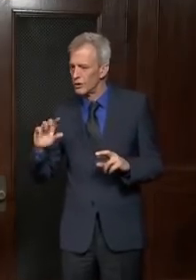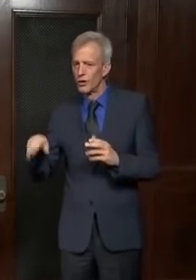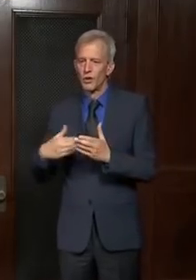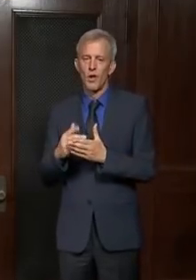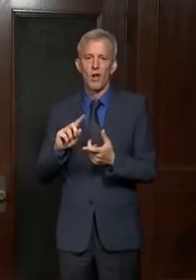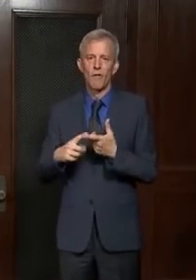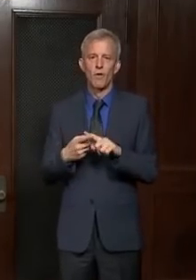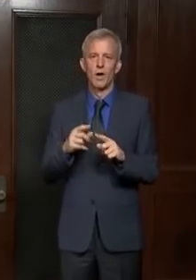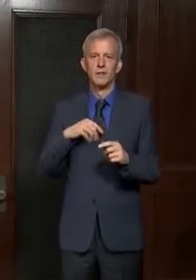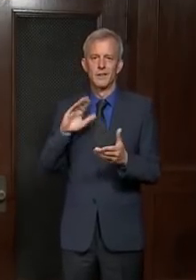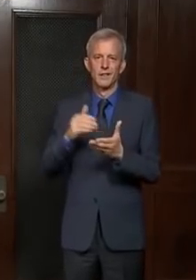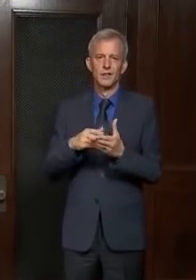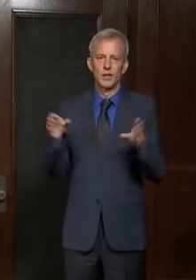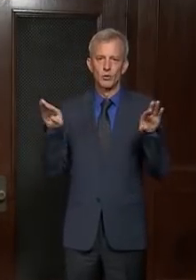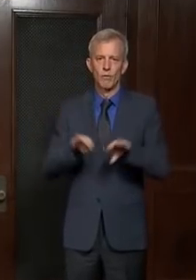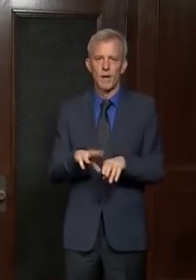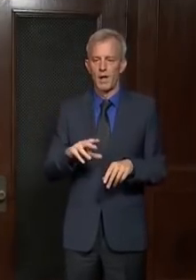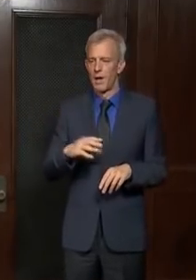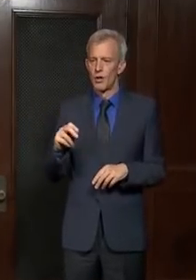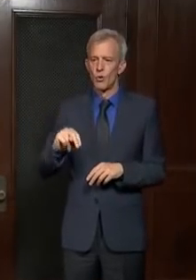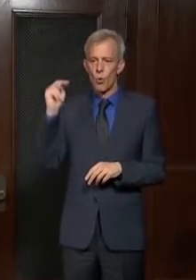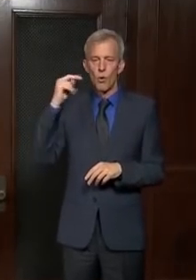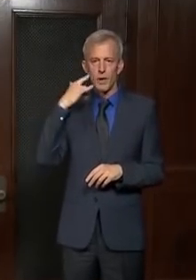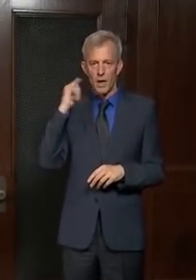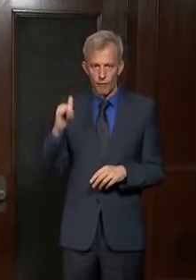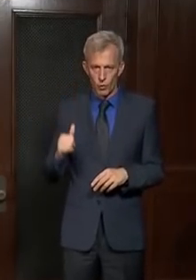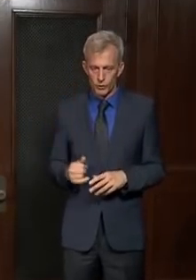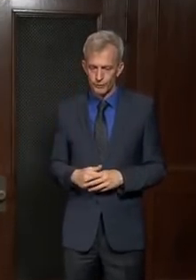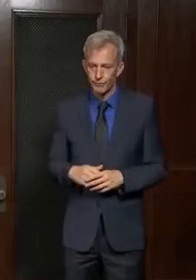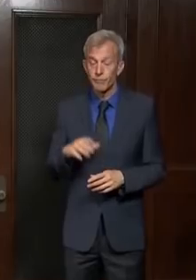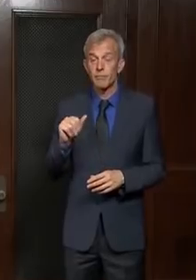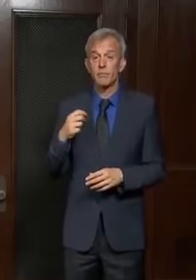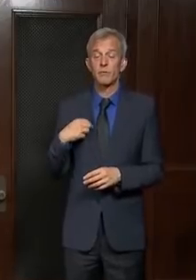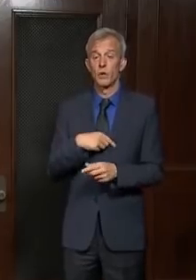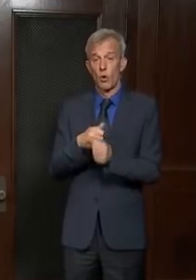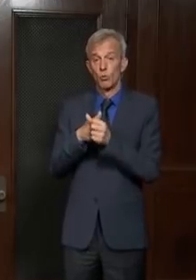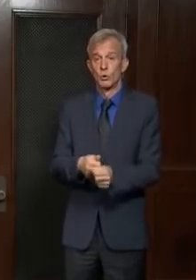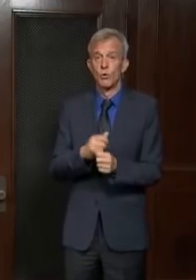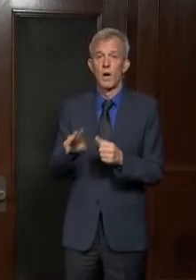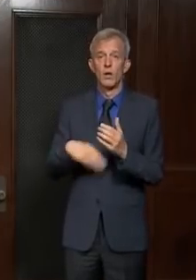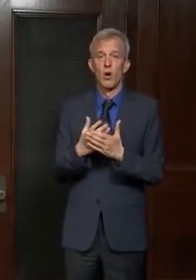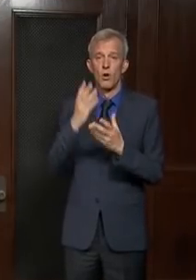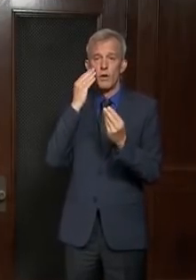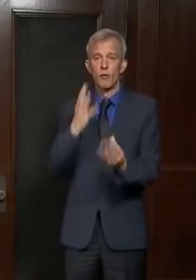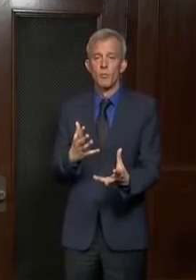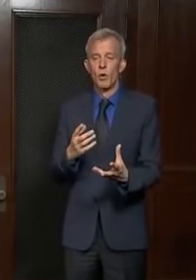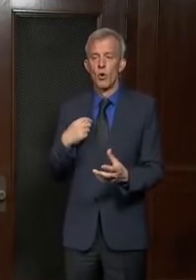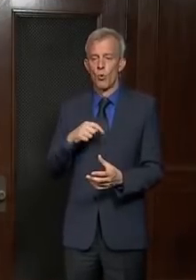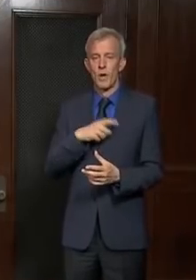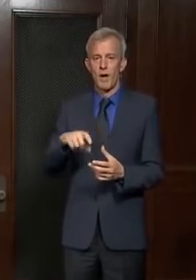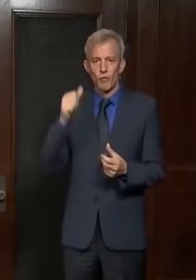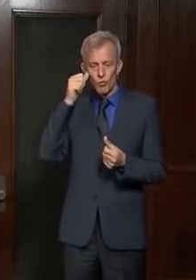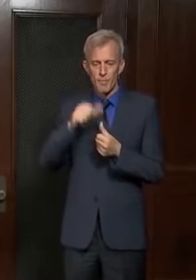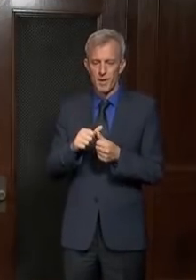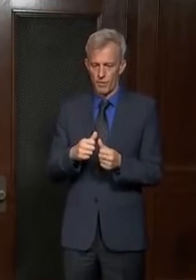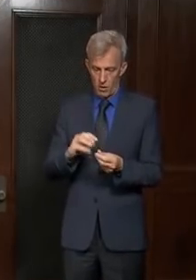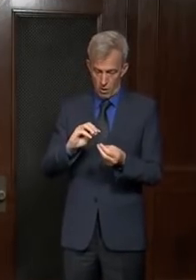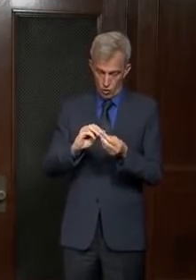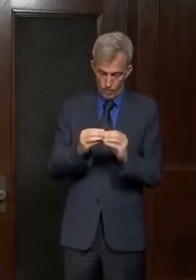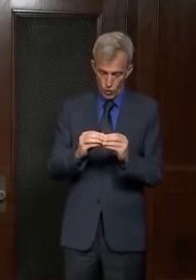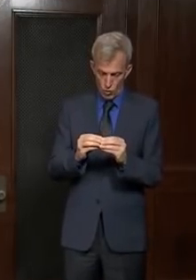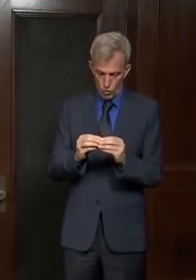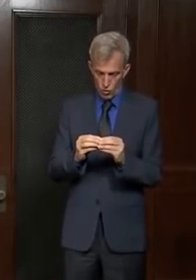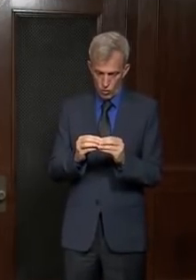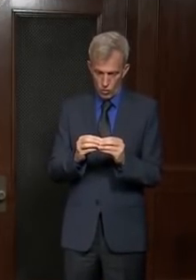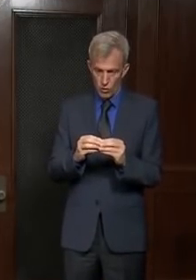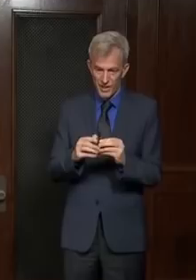Valley and Northern California. But as we track all of this data, we remember that behind every number is a neighbor.